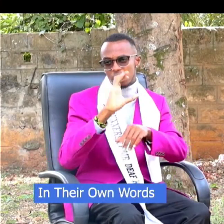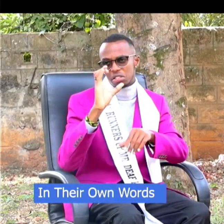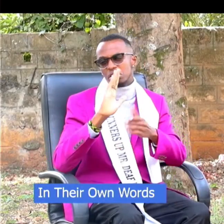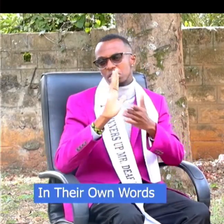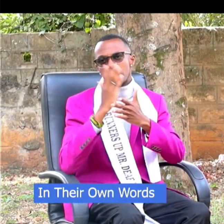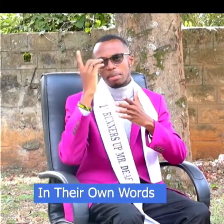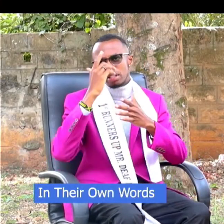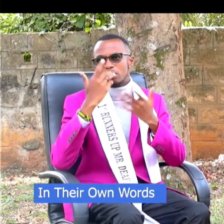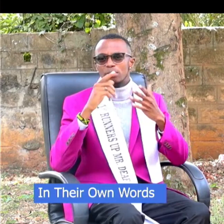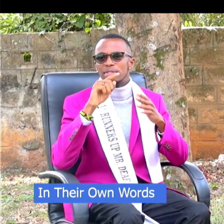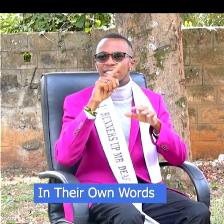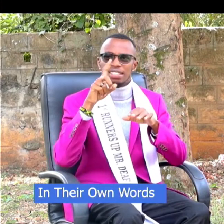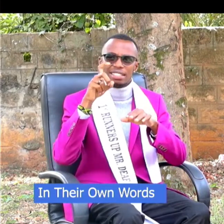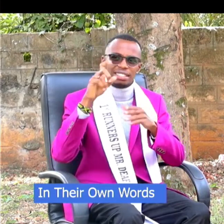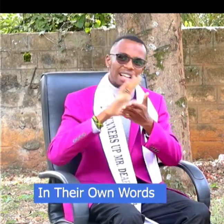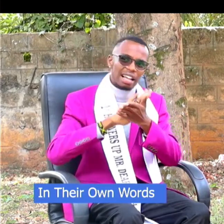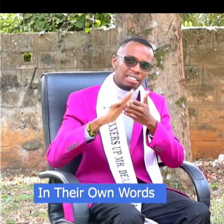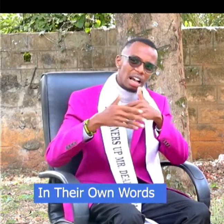the vitamin is right,